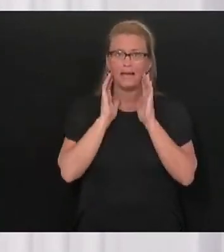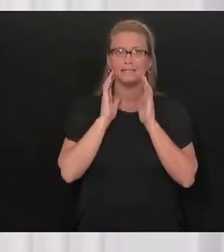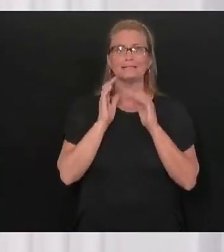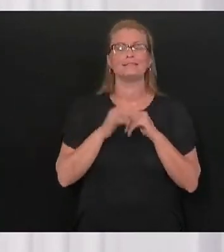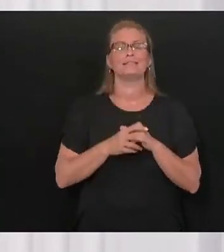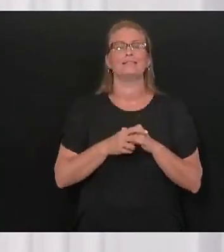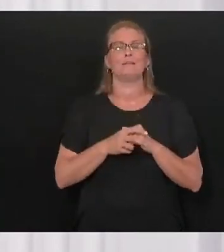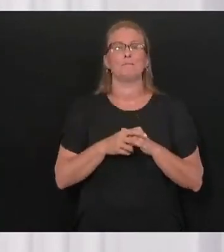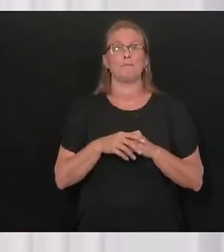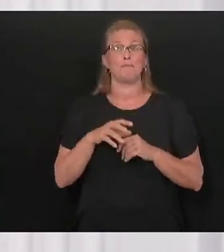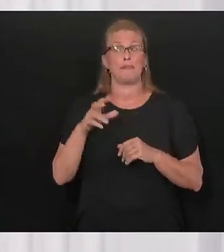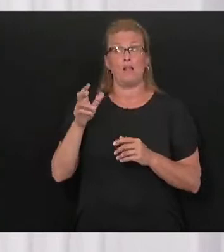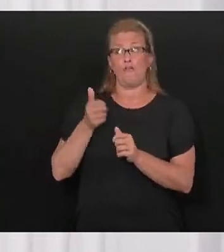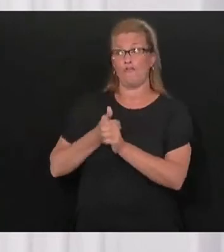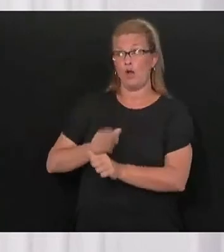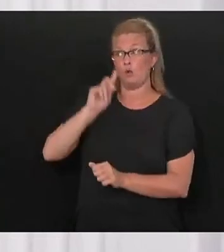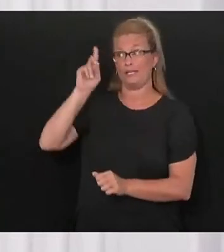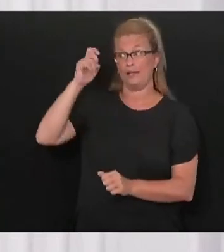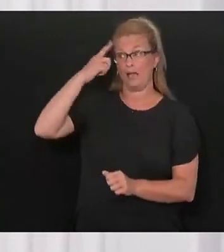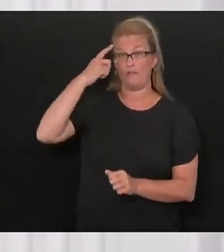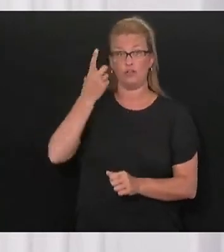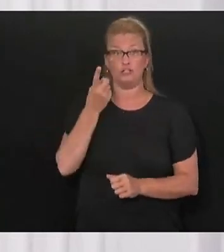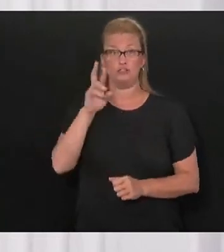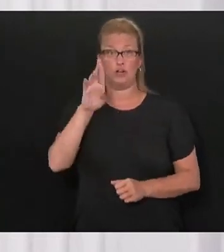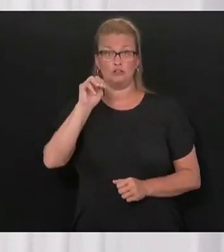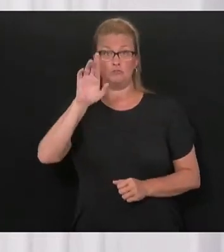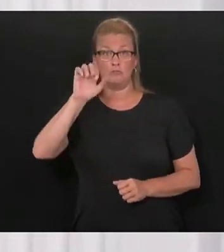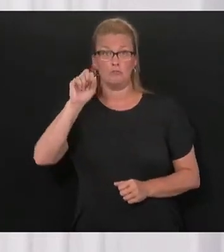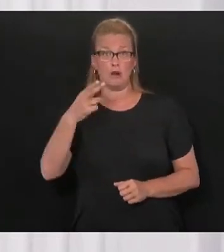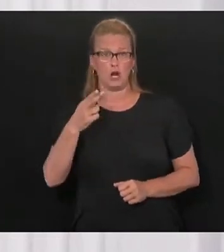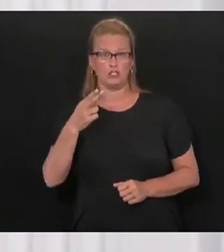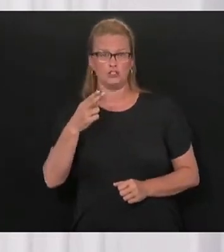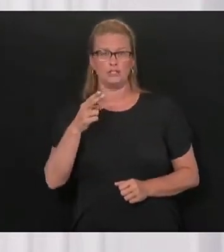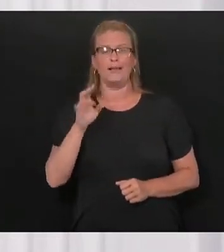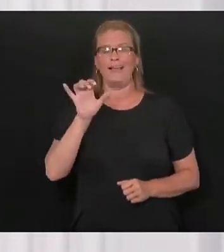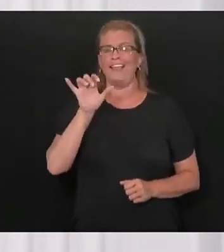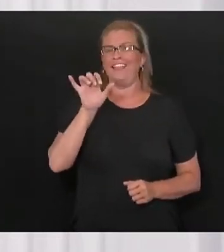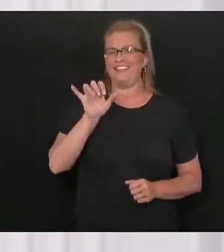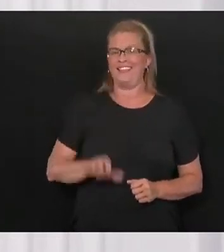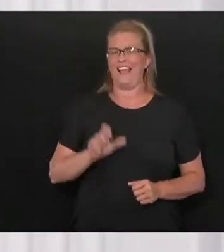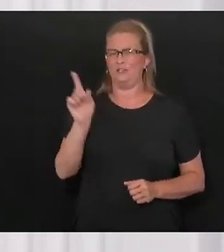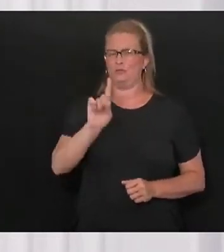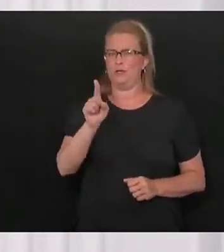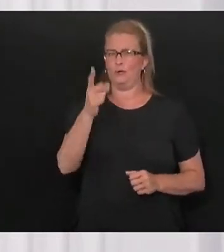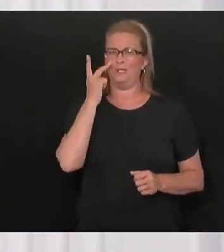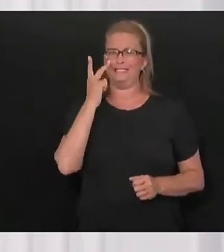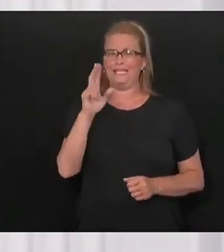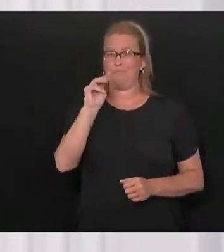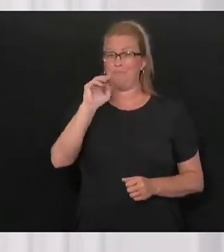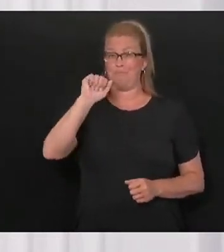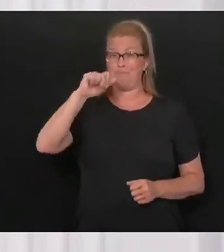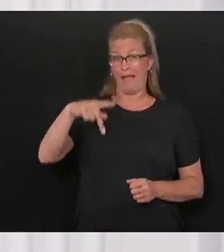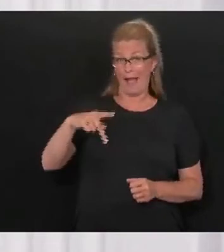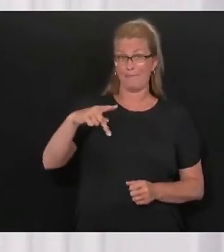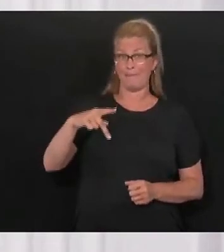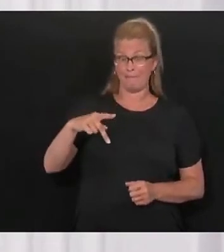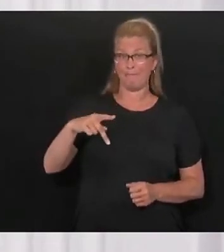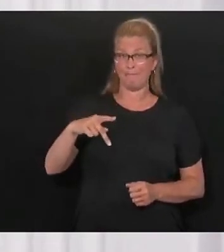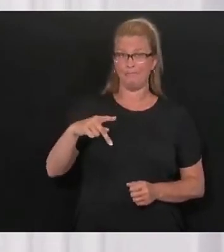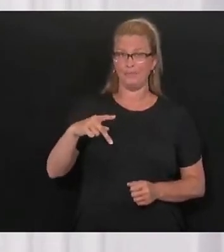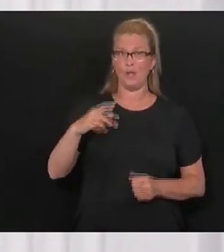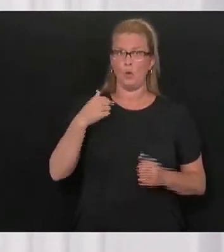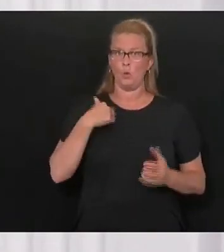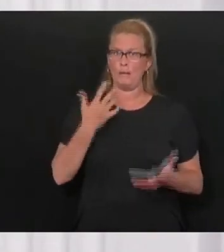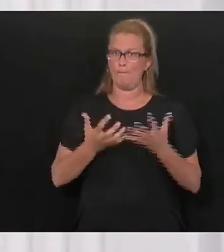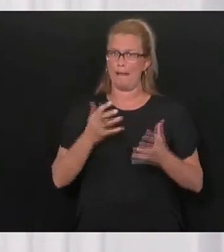to Dr. Marsh. This is where that map may help us quite a bit. There may be some further restrictions we